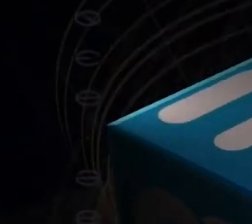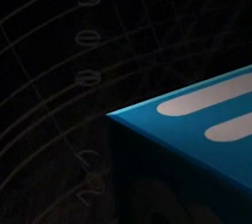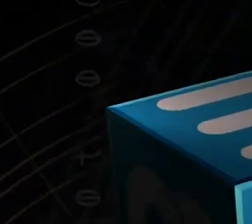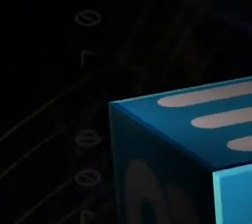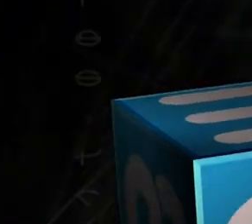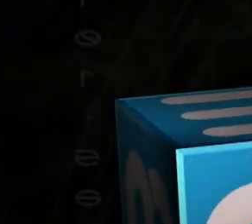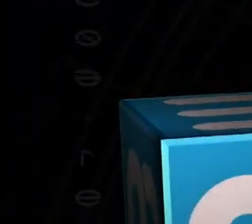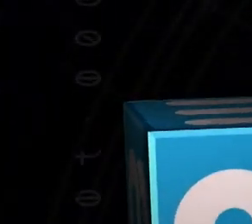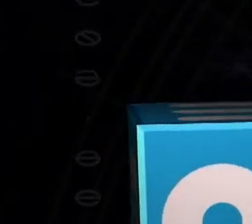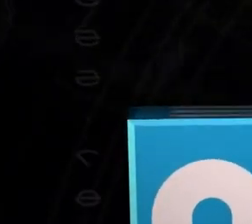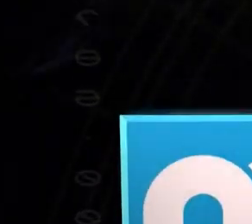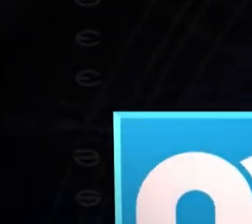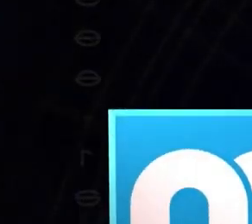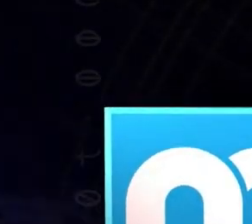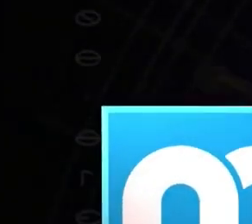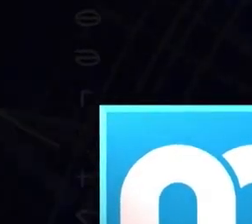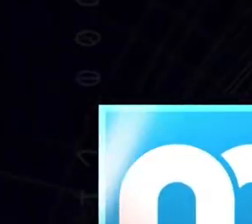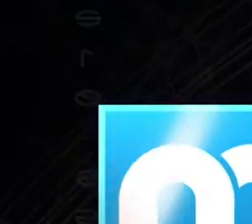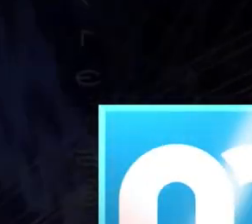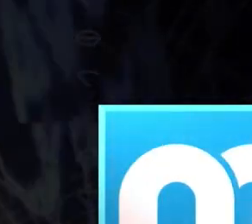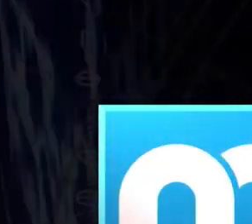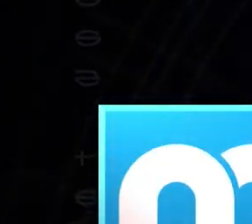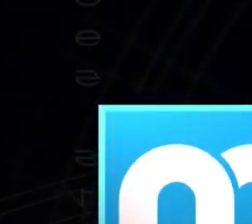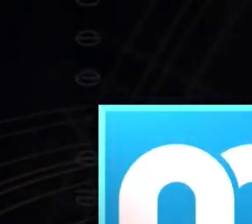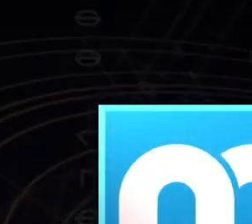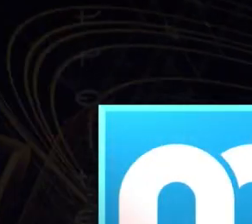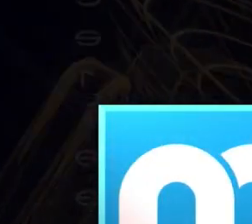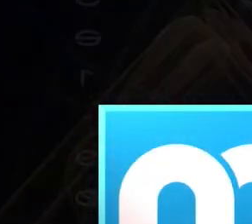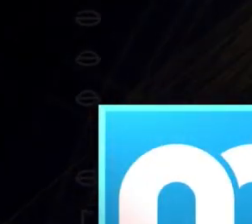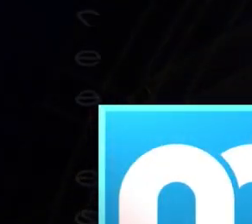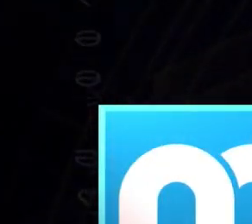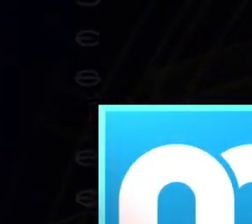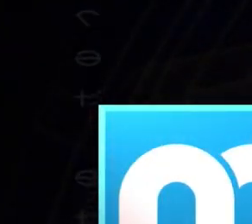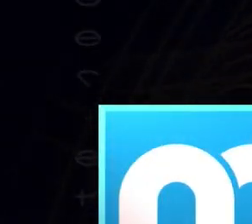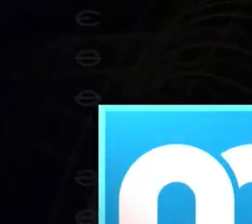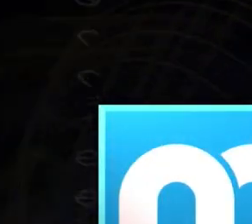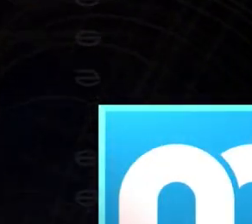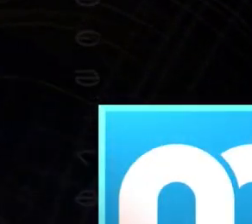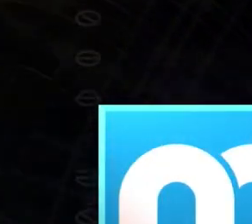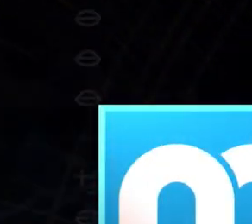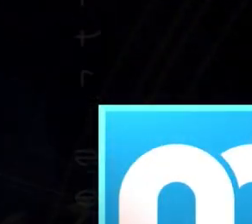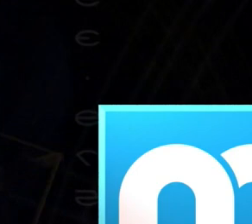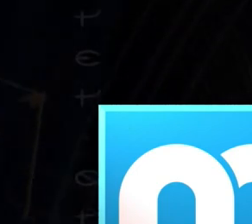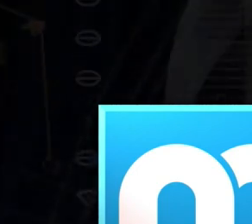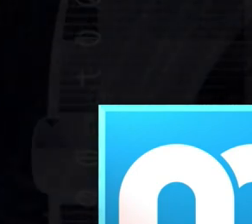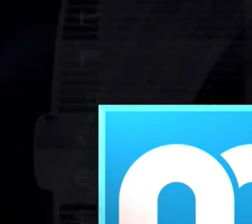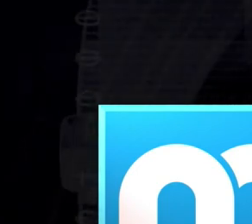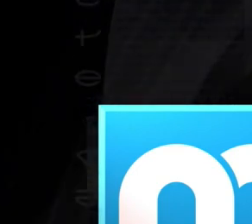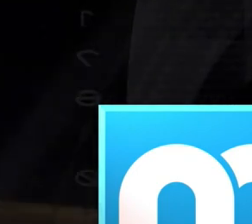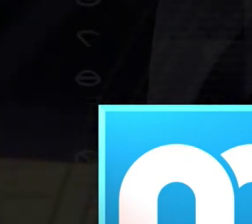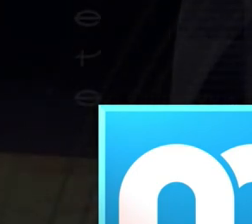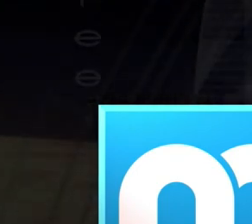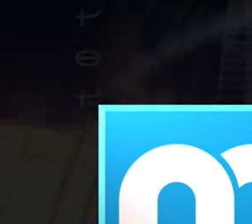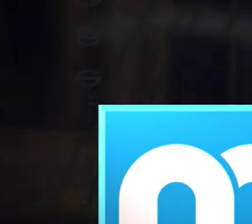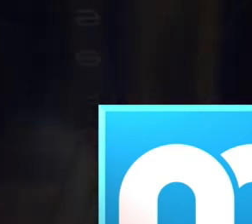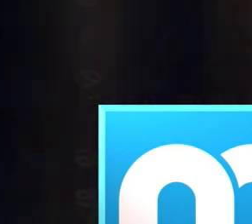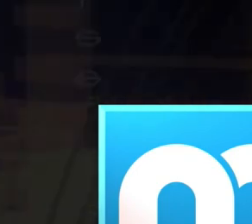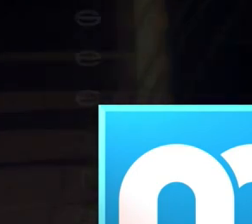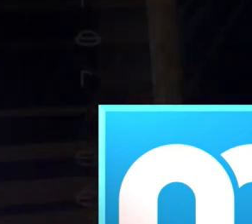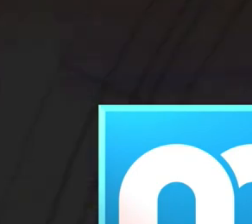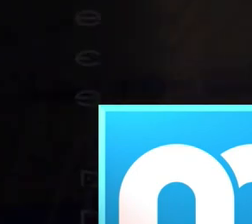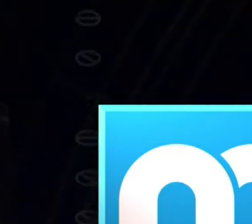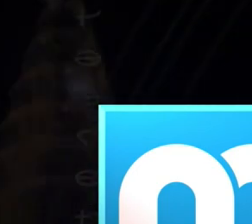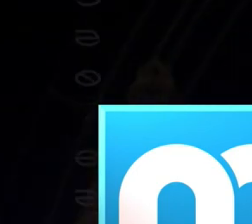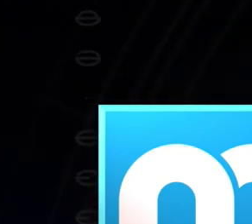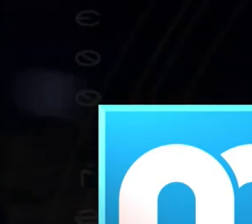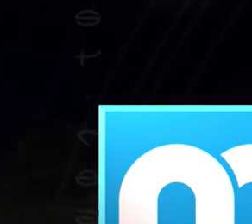This has been a service of the Metro Nashville Network. If you would like to see this presentation again, or for more information about this